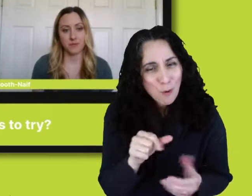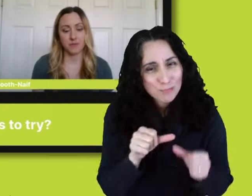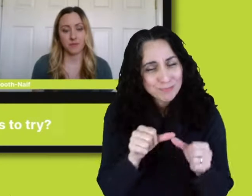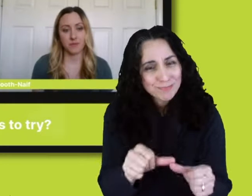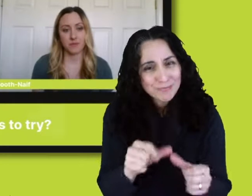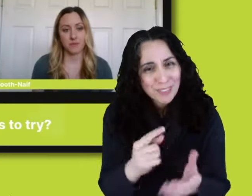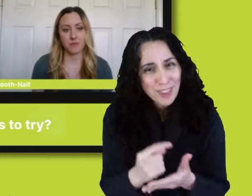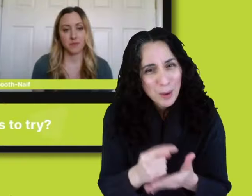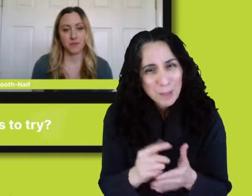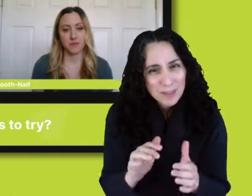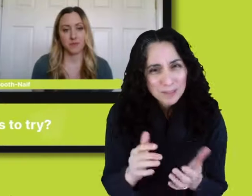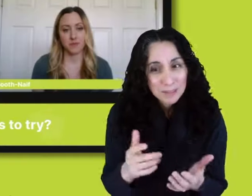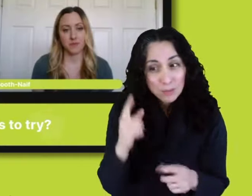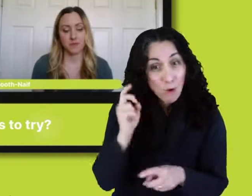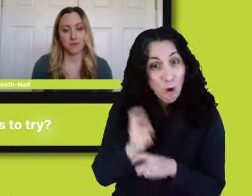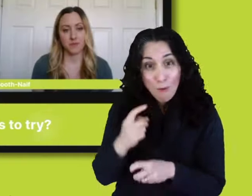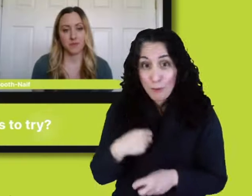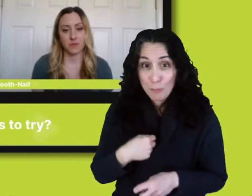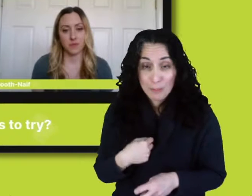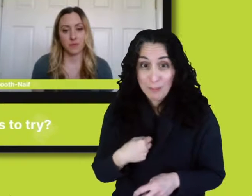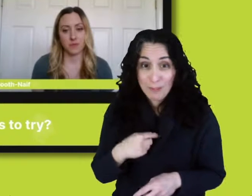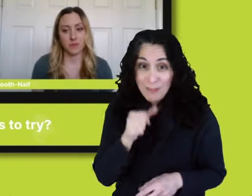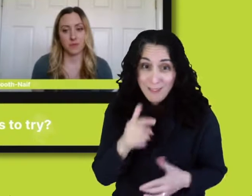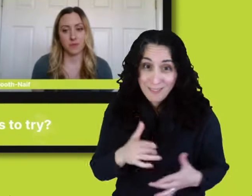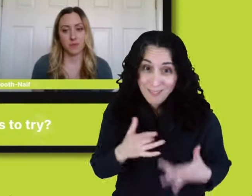me. So do you find that